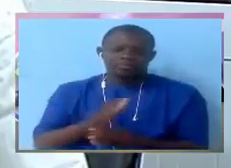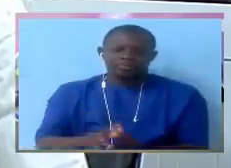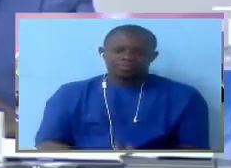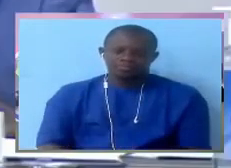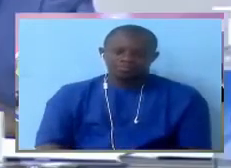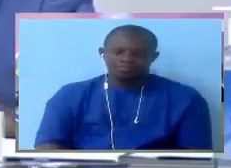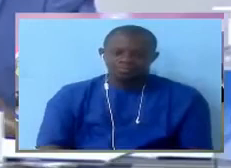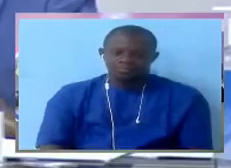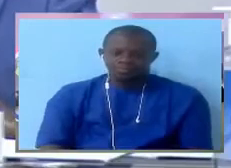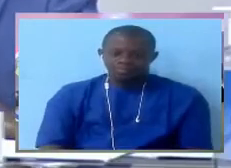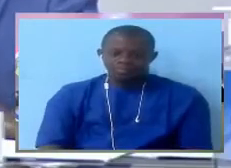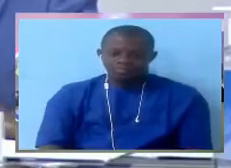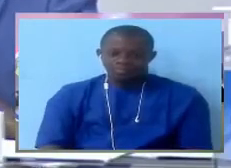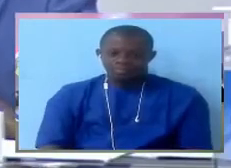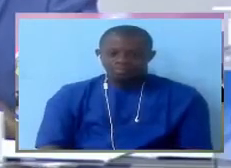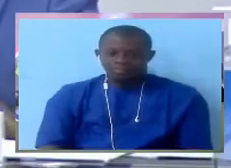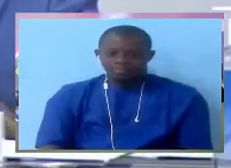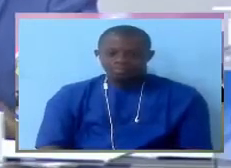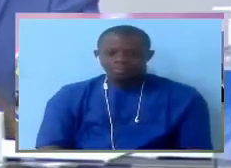And